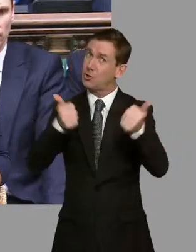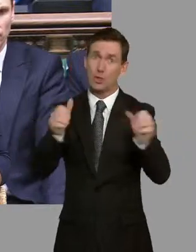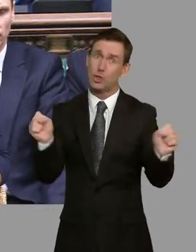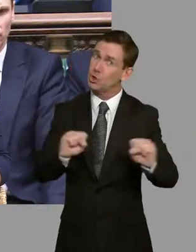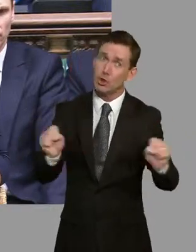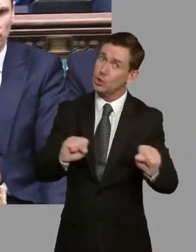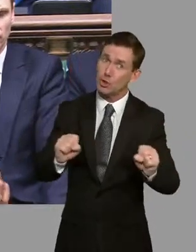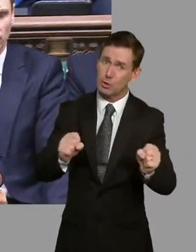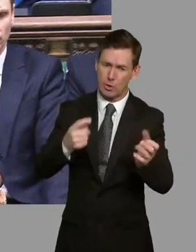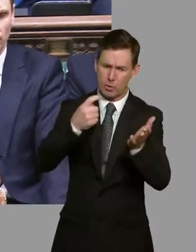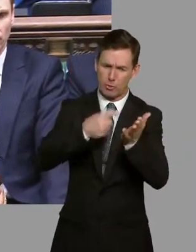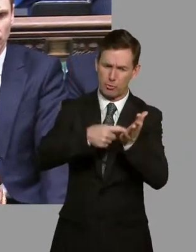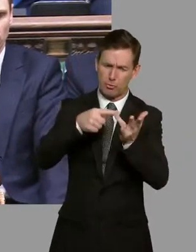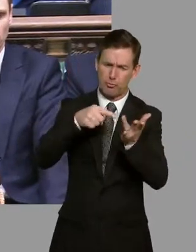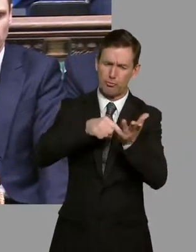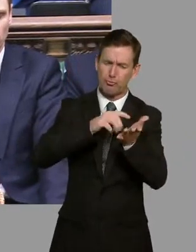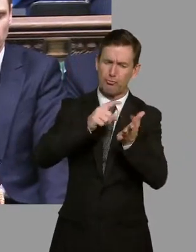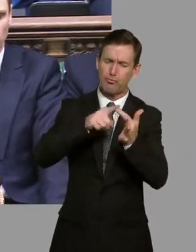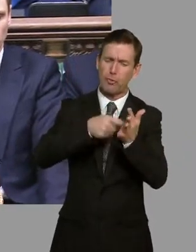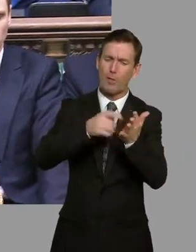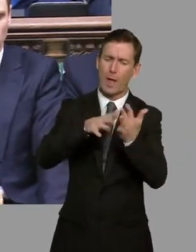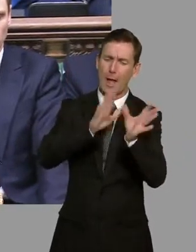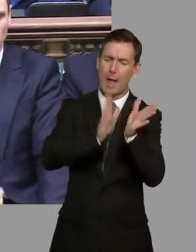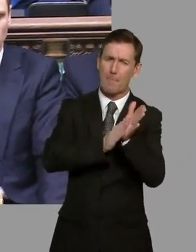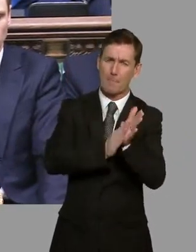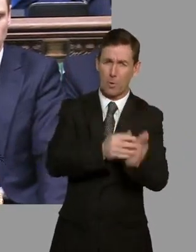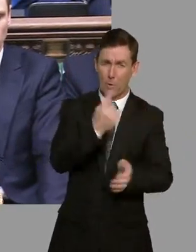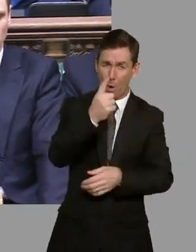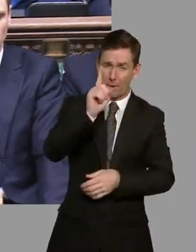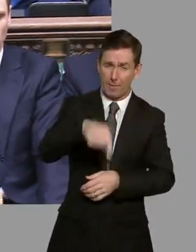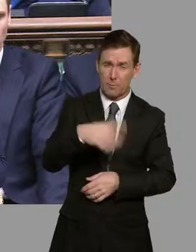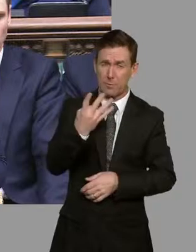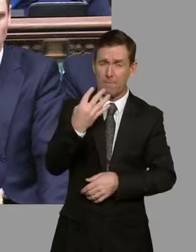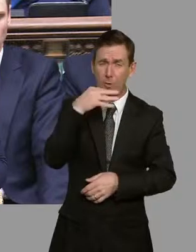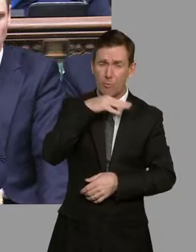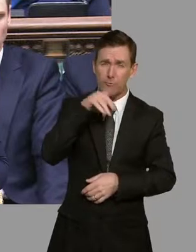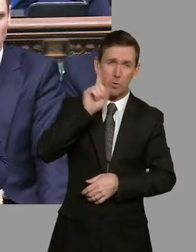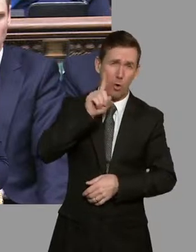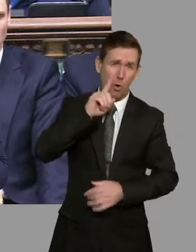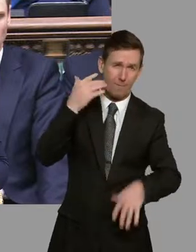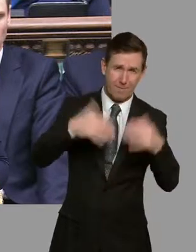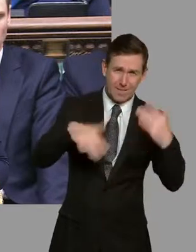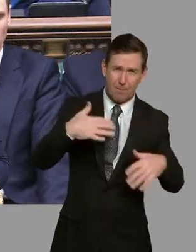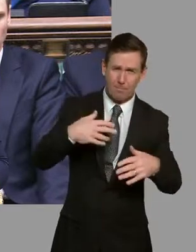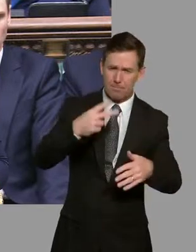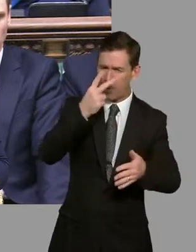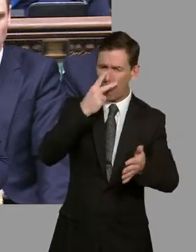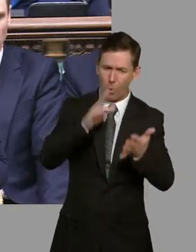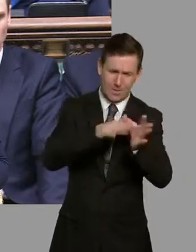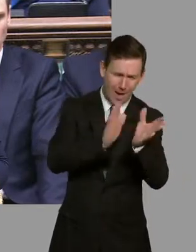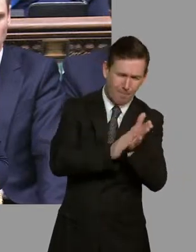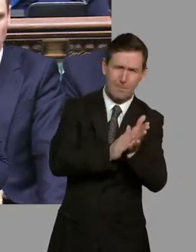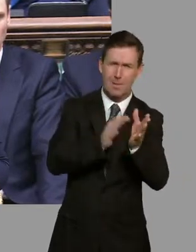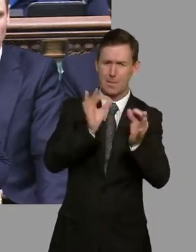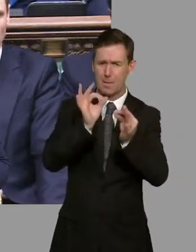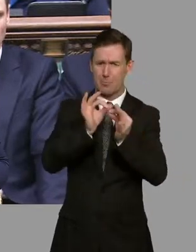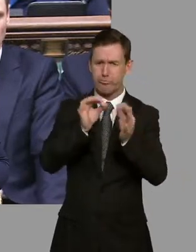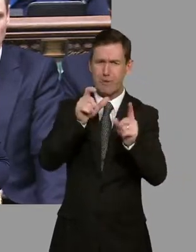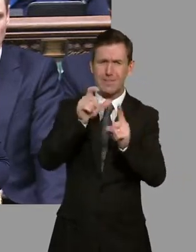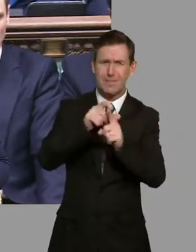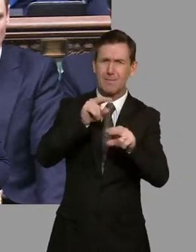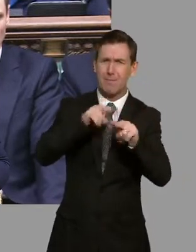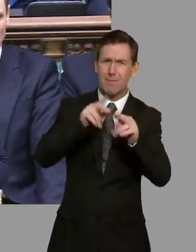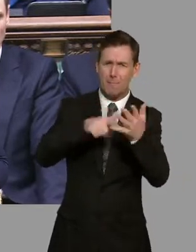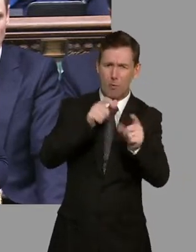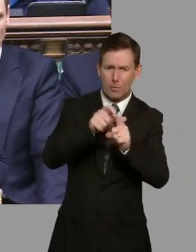1,400 victims. Across Oldham, Bradford, Bristol, Rochdale, and dozens more towns, there have been thousands more victims, but